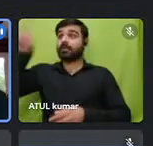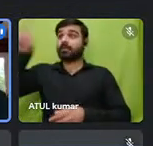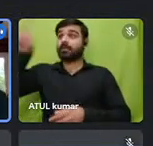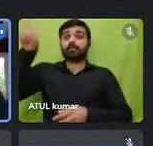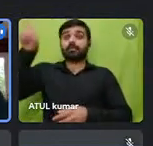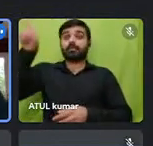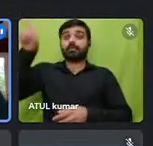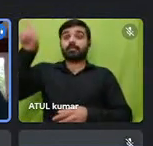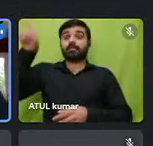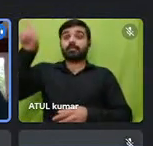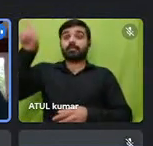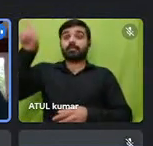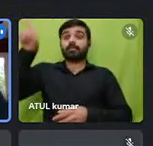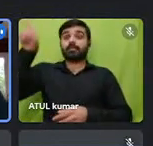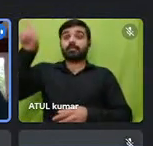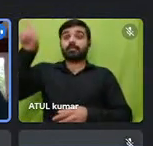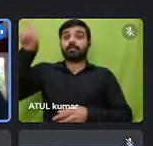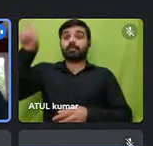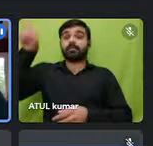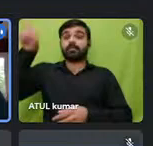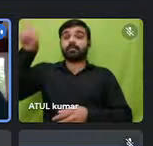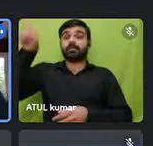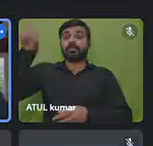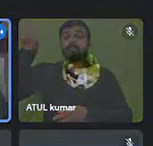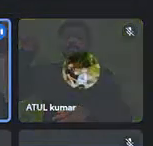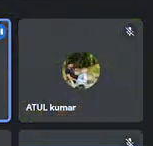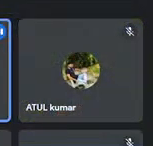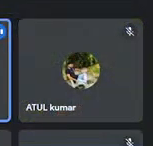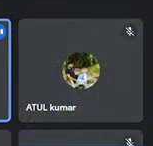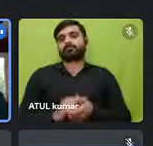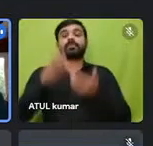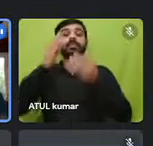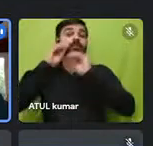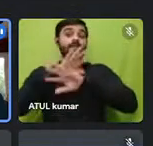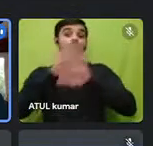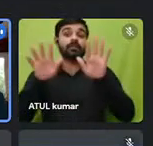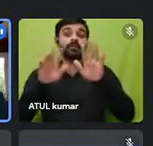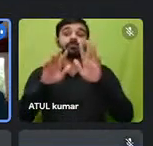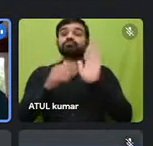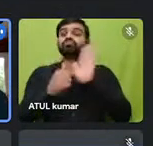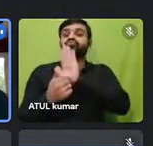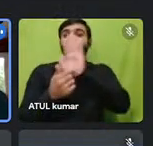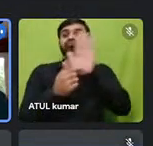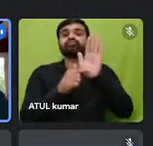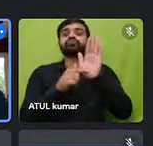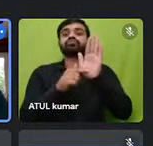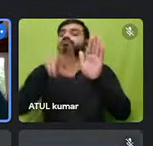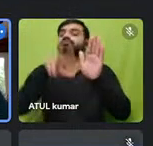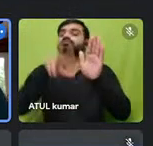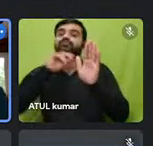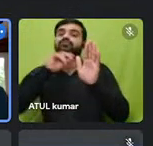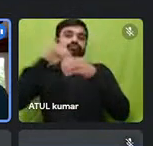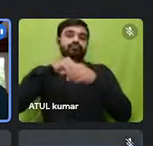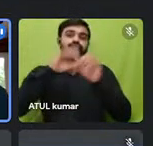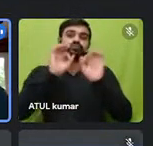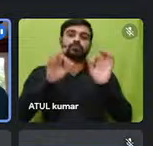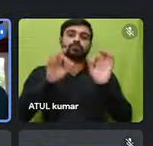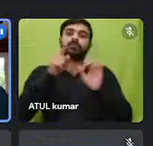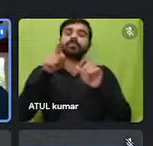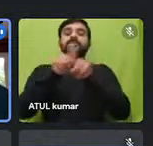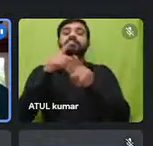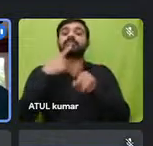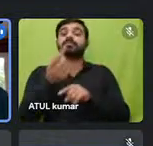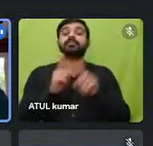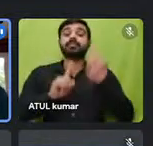laid out in the spatial representation they occur in, and that information is not presented in the speech. And as I